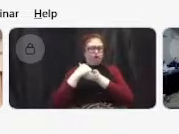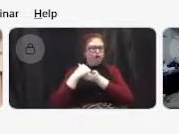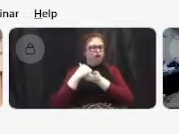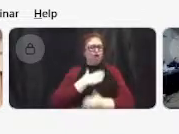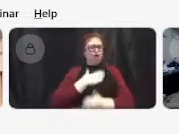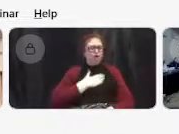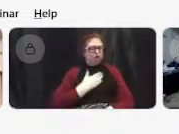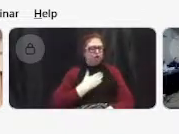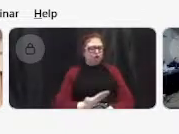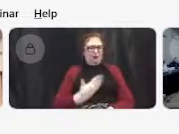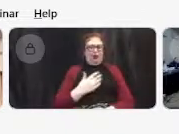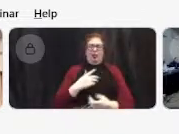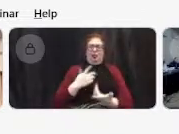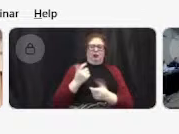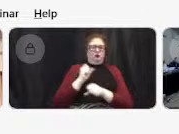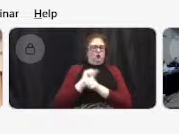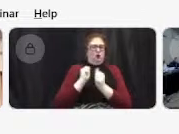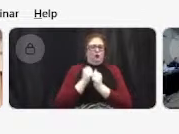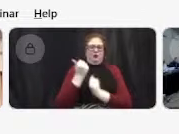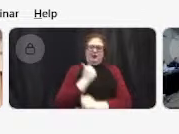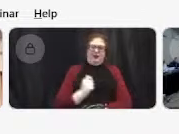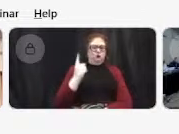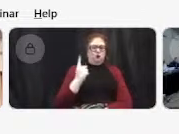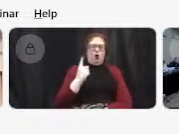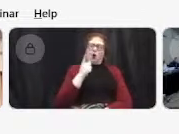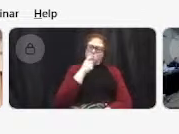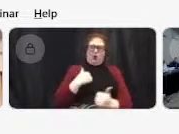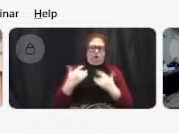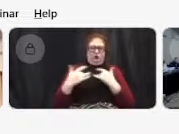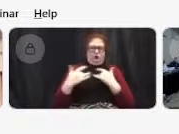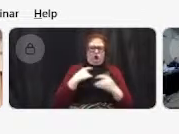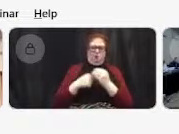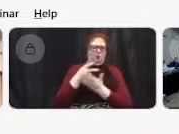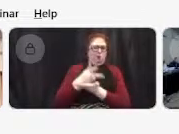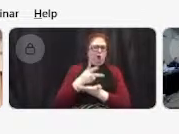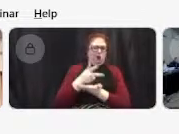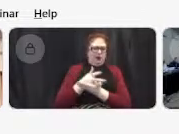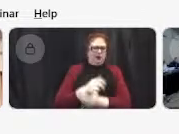with anybody that has any concerns regarding the parking.